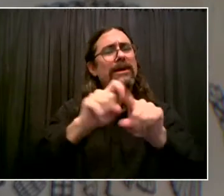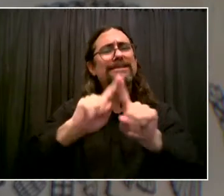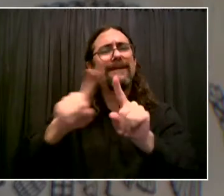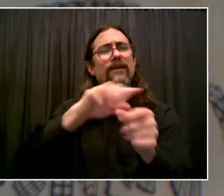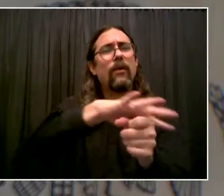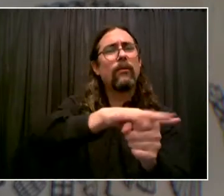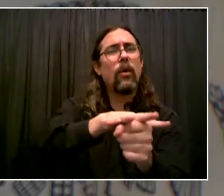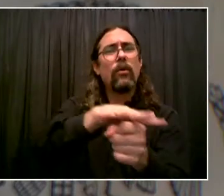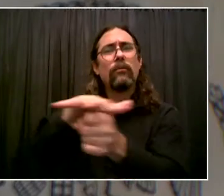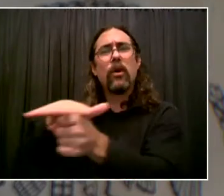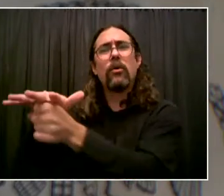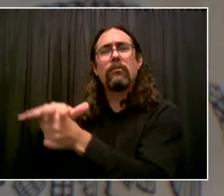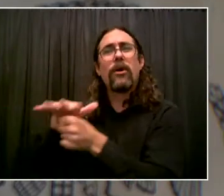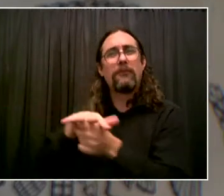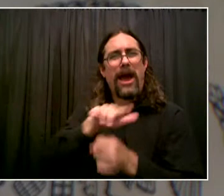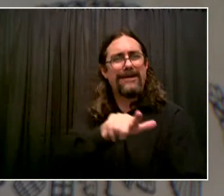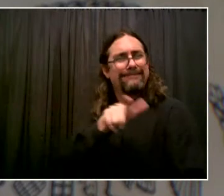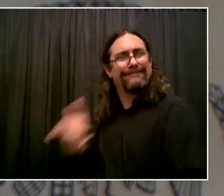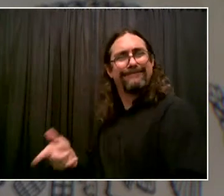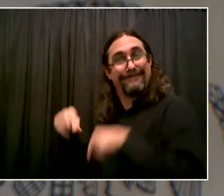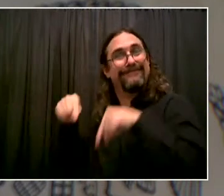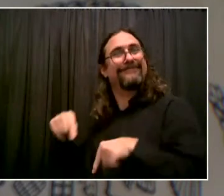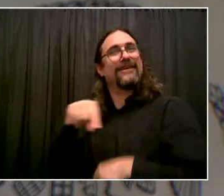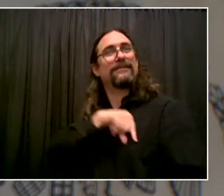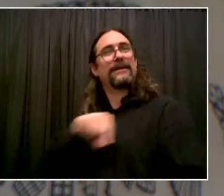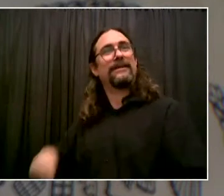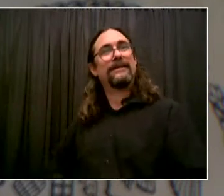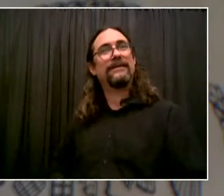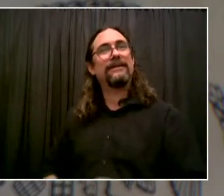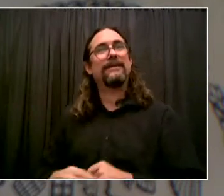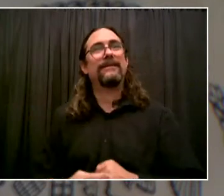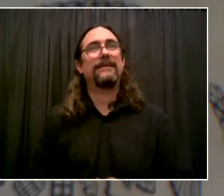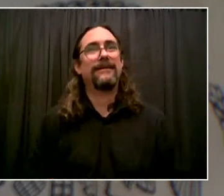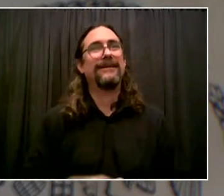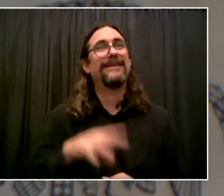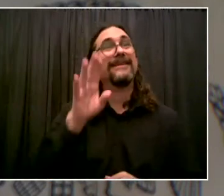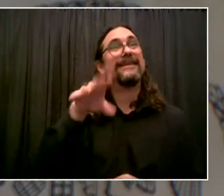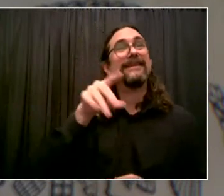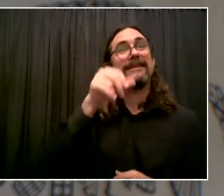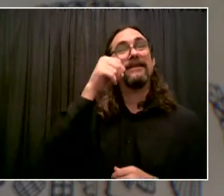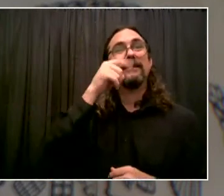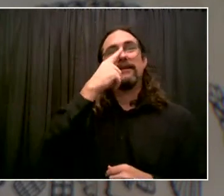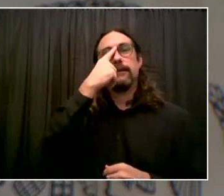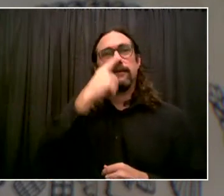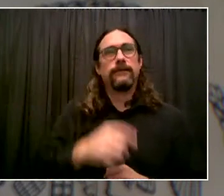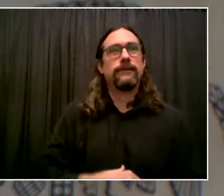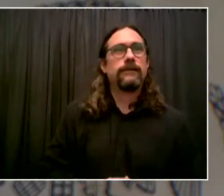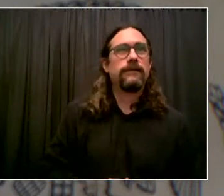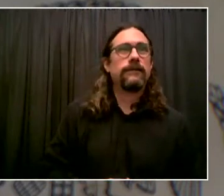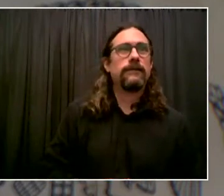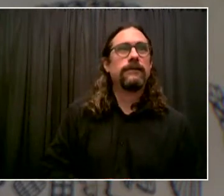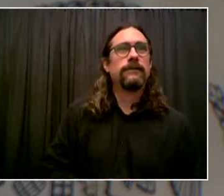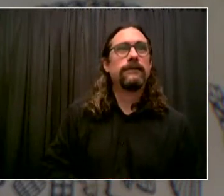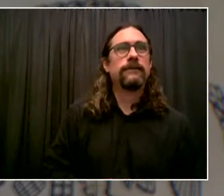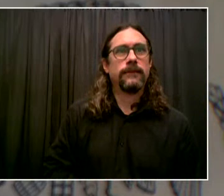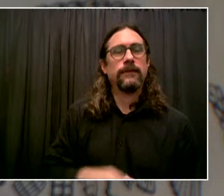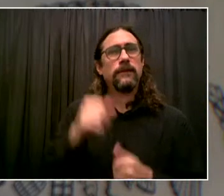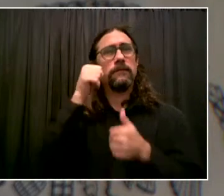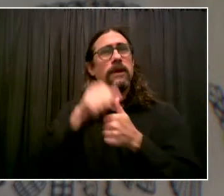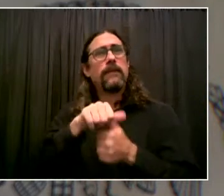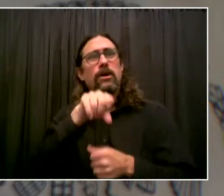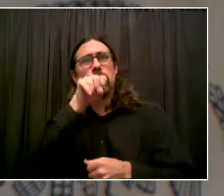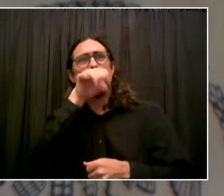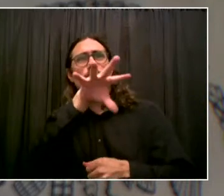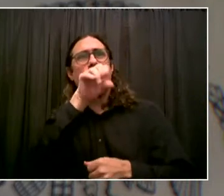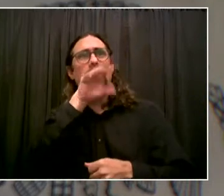team at the Dragon Boat Festival. So we are still continue to hold Dragon's nose, we've talked about this. We're still holding on to those bragging